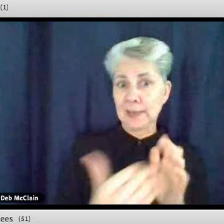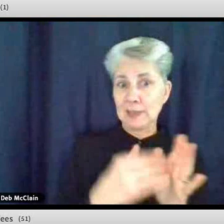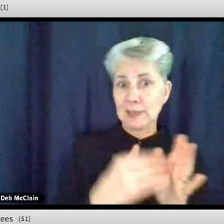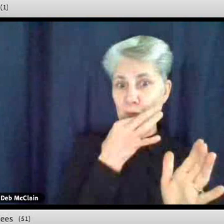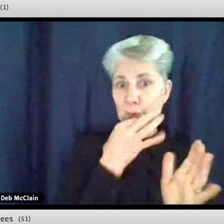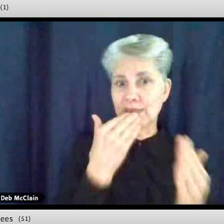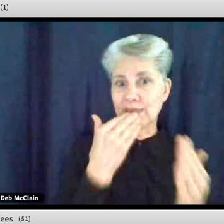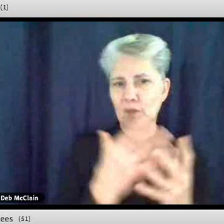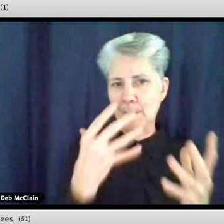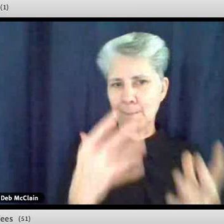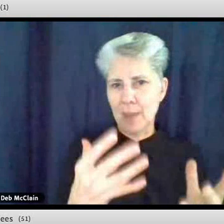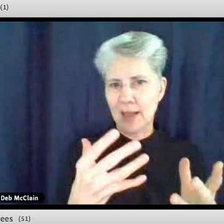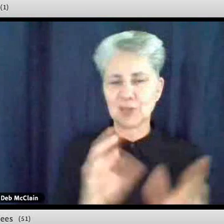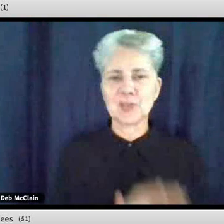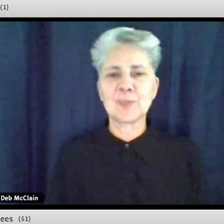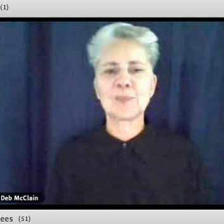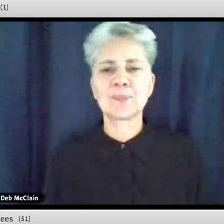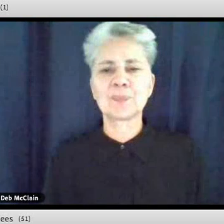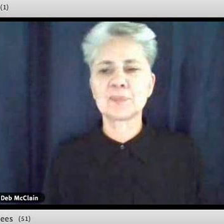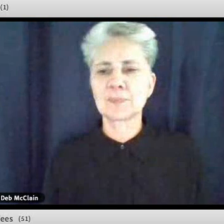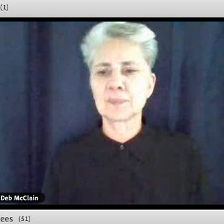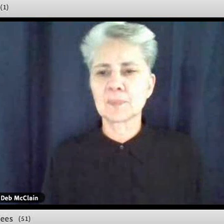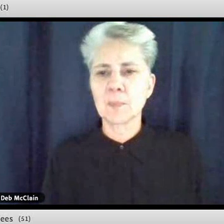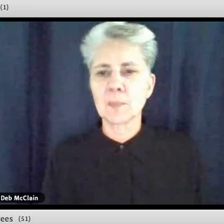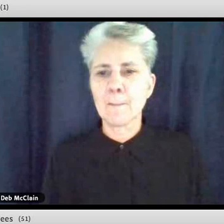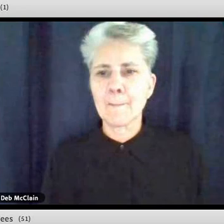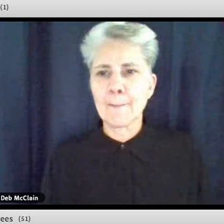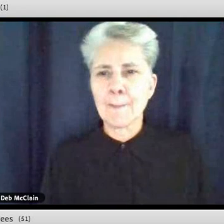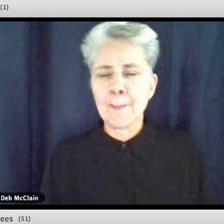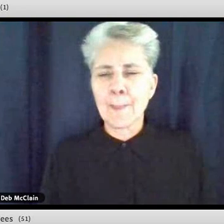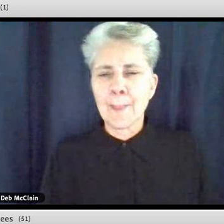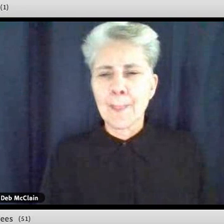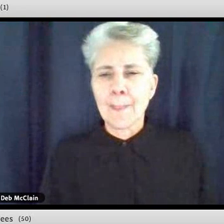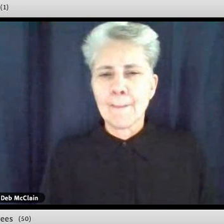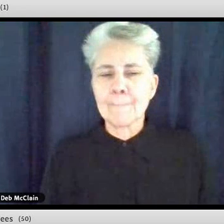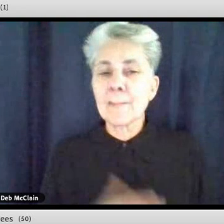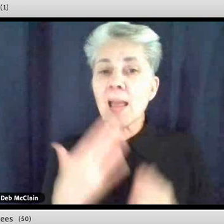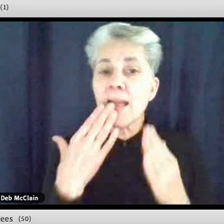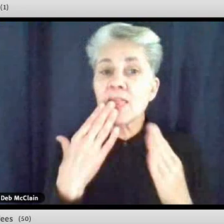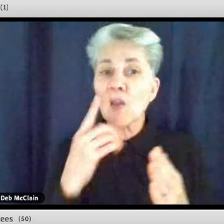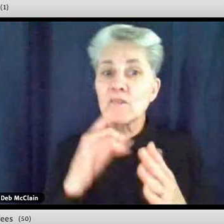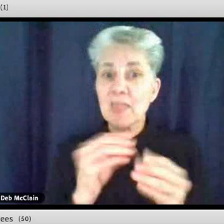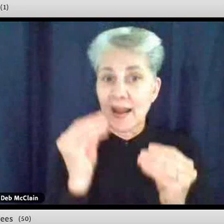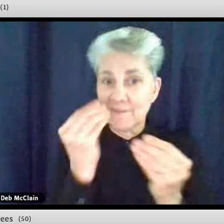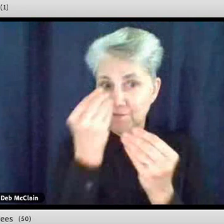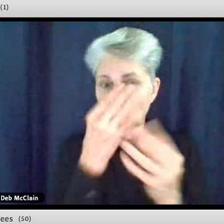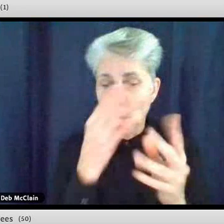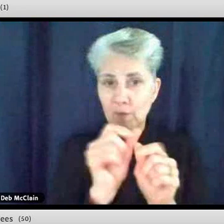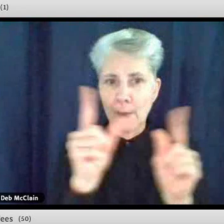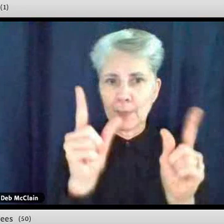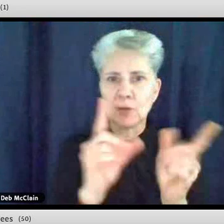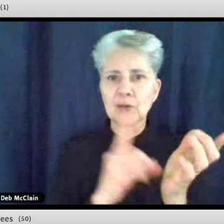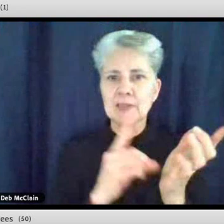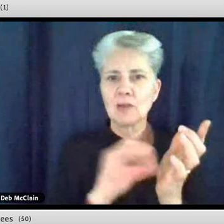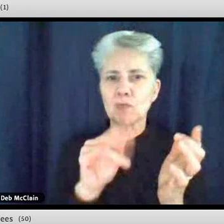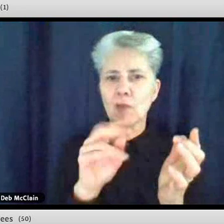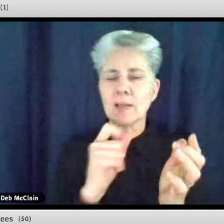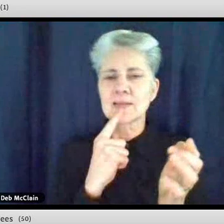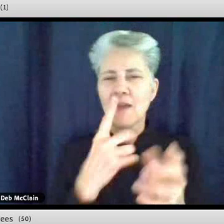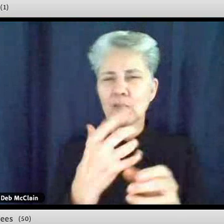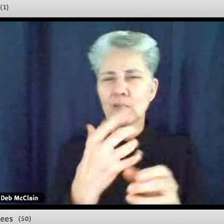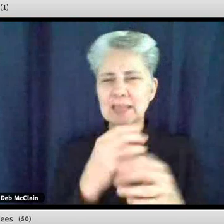all stay healthy and safe and that I Thank you get for to that talk to you very again informative soon. webinar, Thank you Dr. very Rollins. much. I had received feedback from a couple of